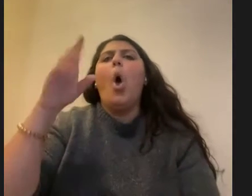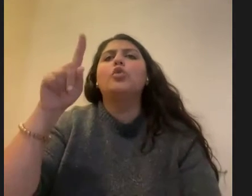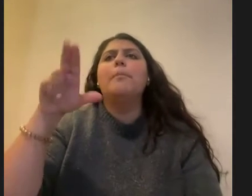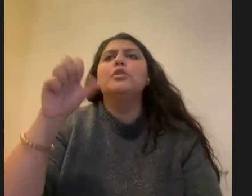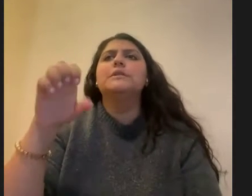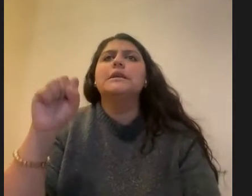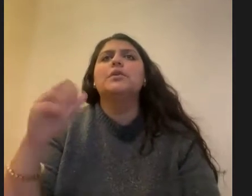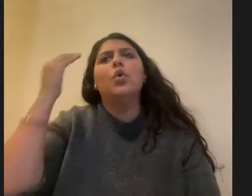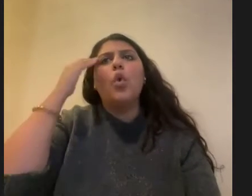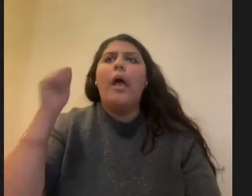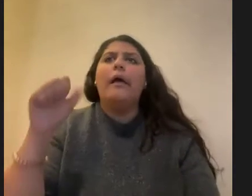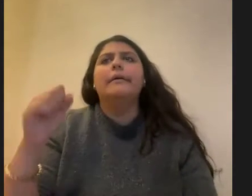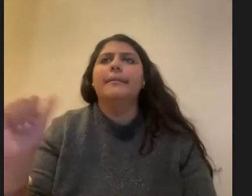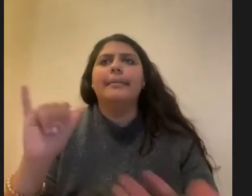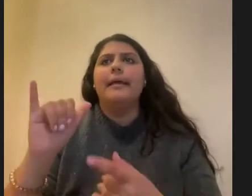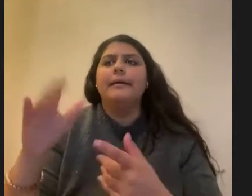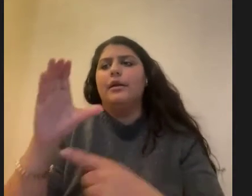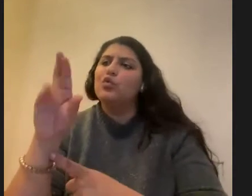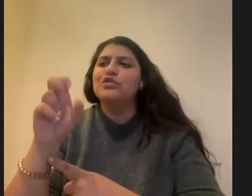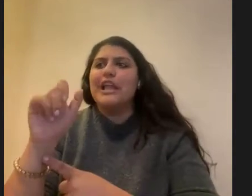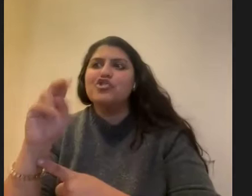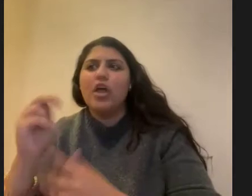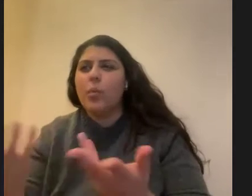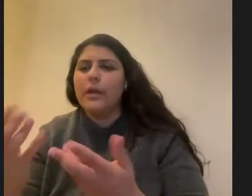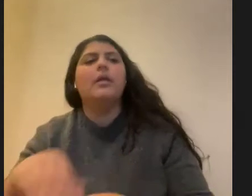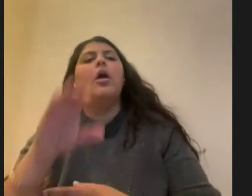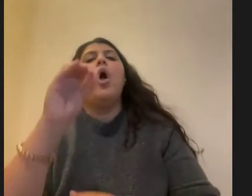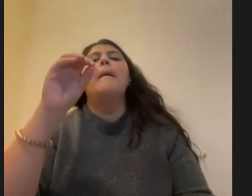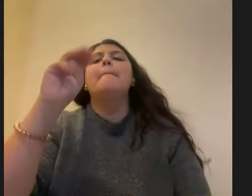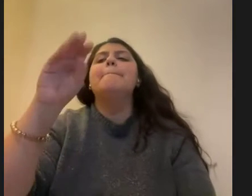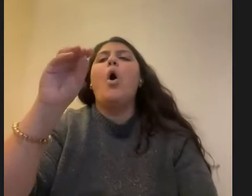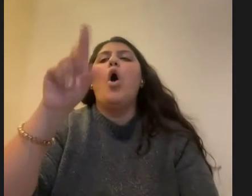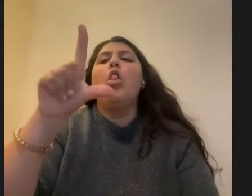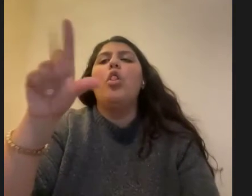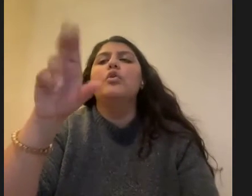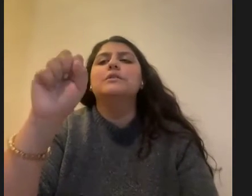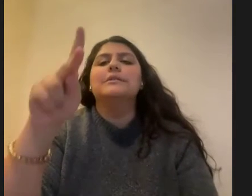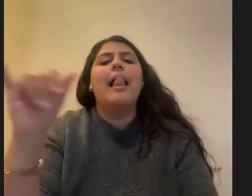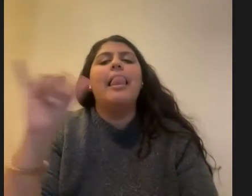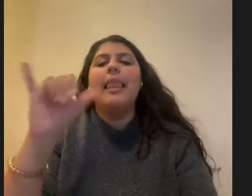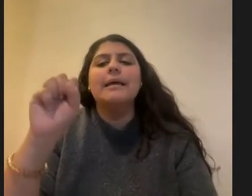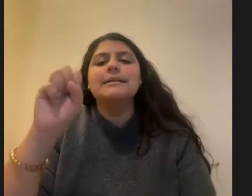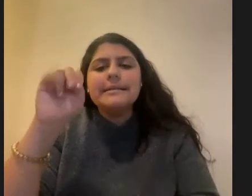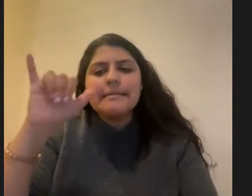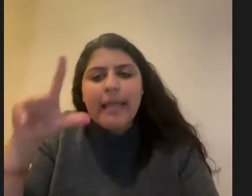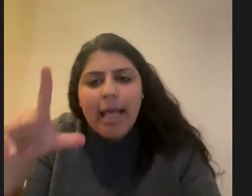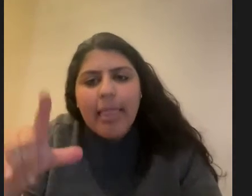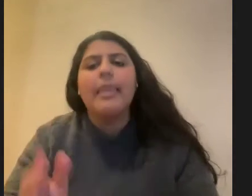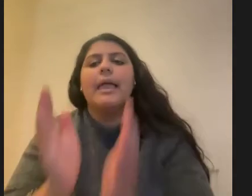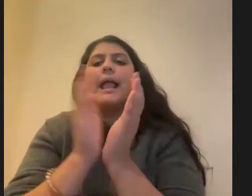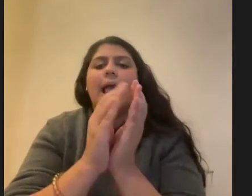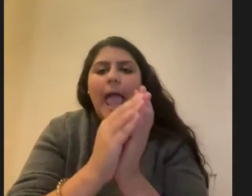crustaceans. Oh, they're mollusks. So like your snails, like your clams, like your